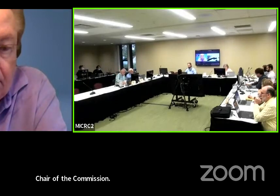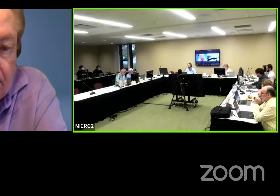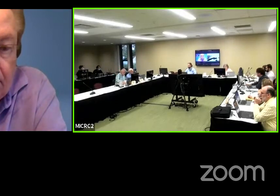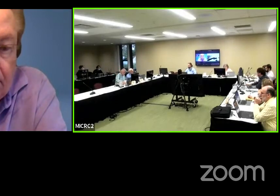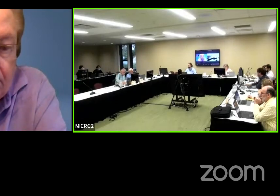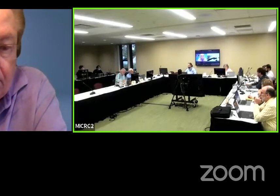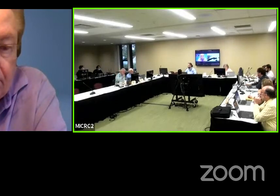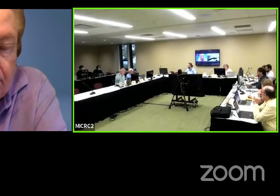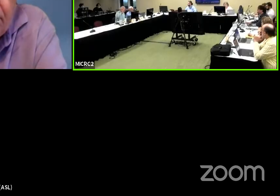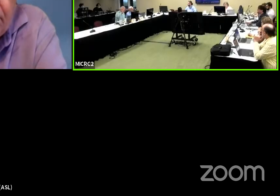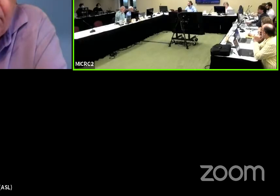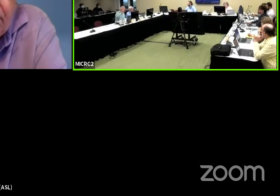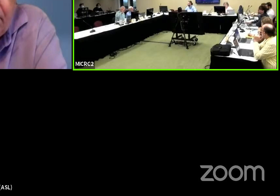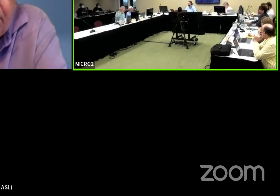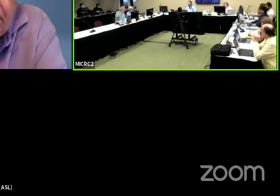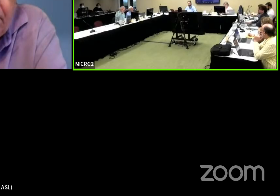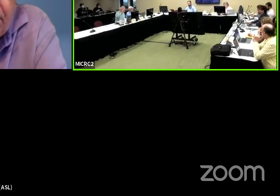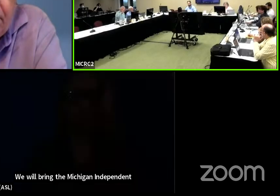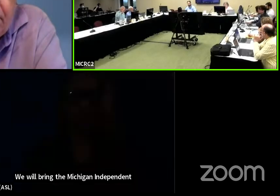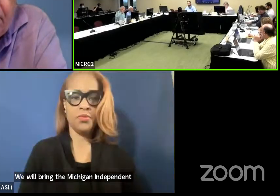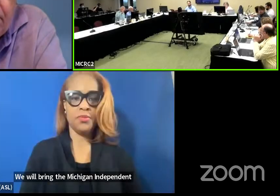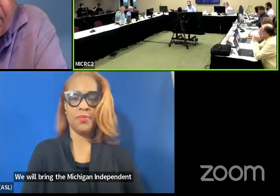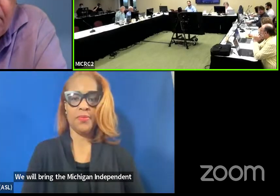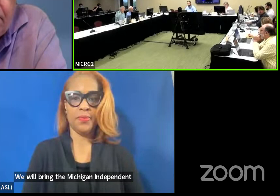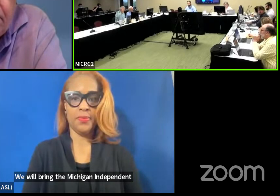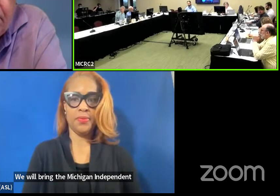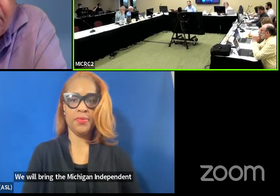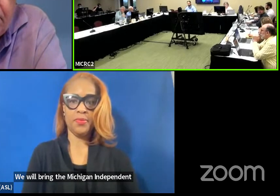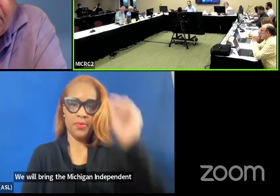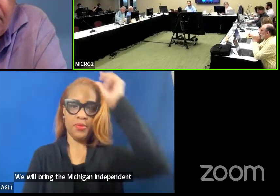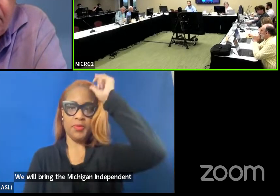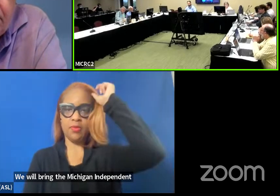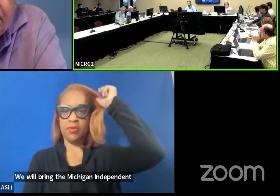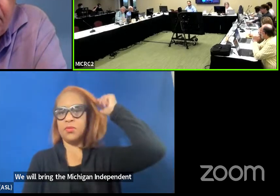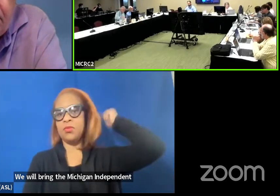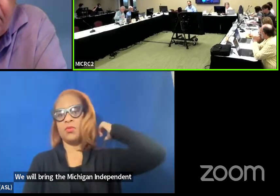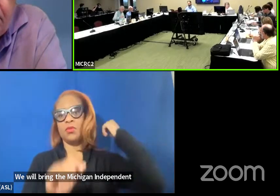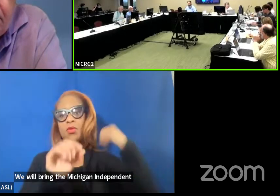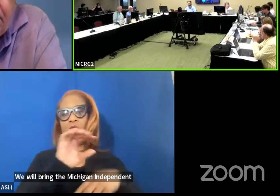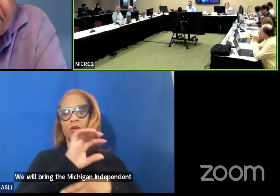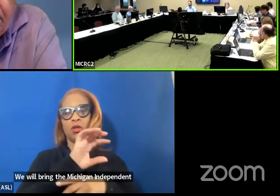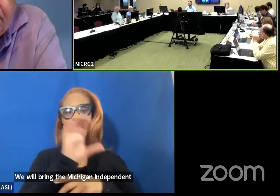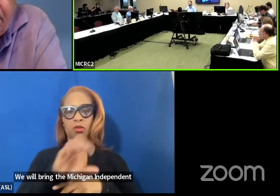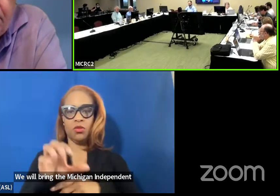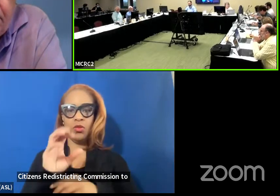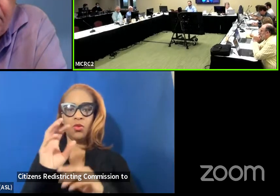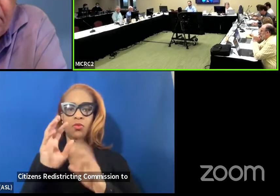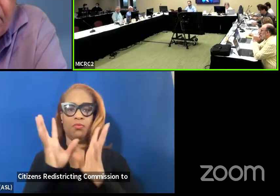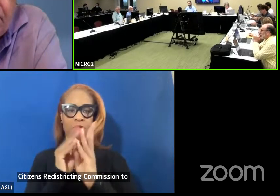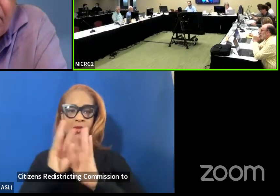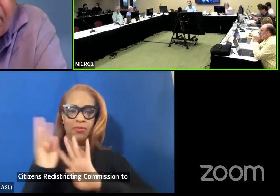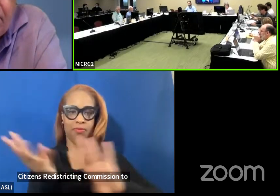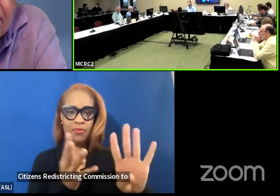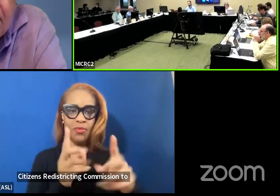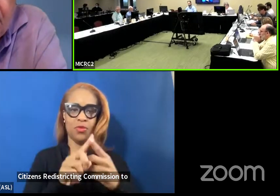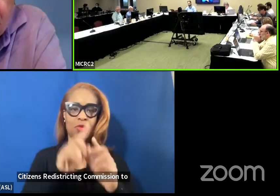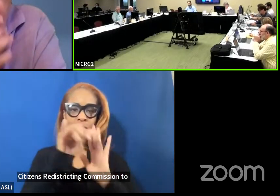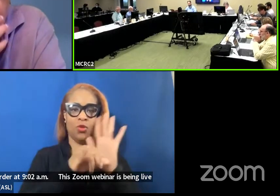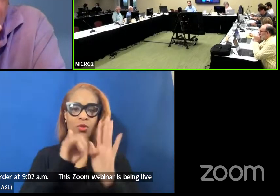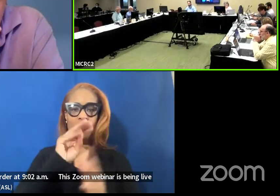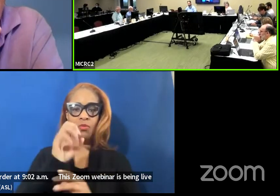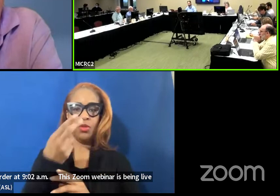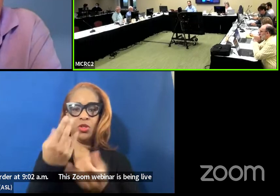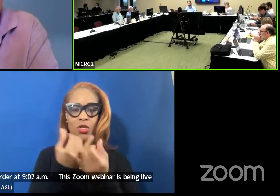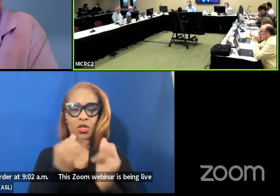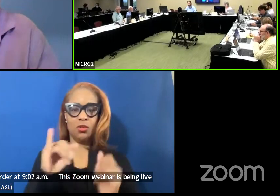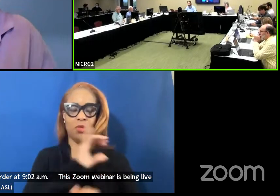okay should i just keep going this zoom webinar is being live streamed on youtube on the michigan independent